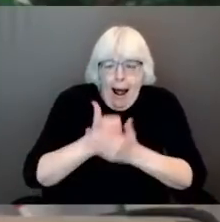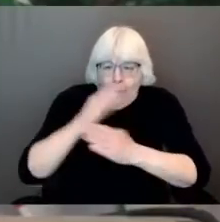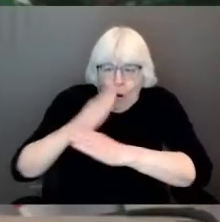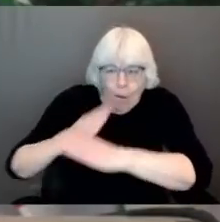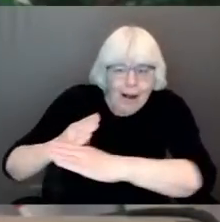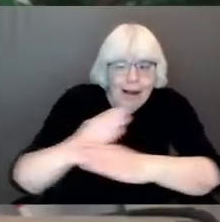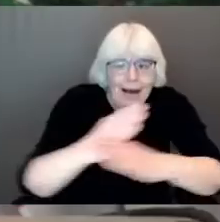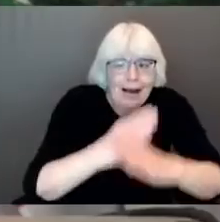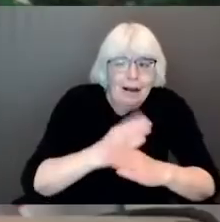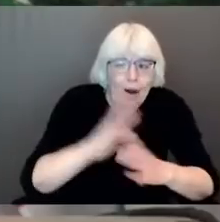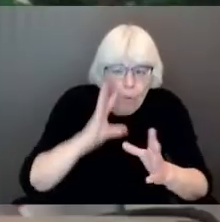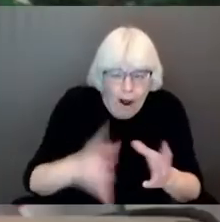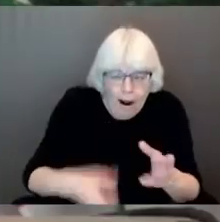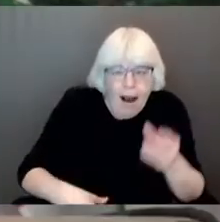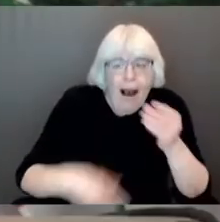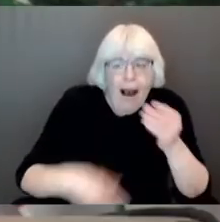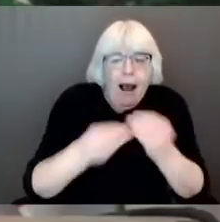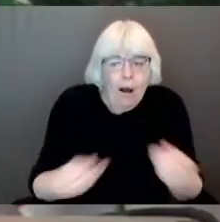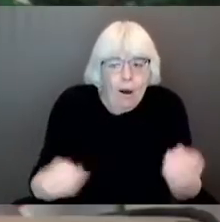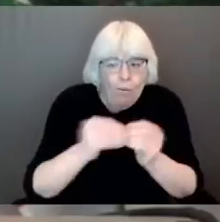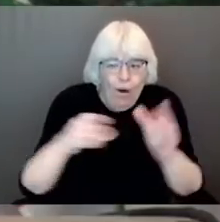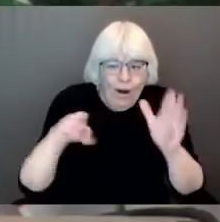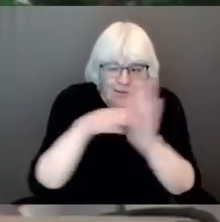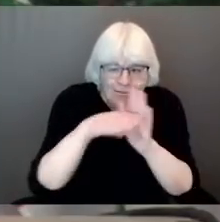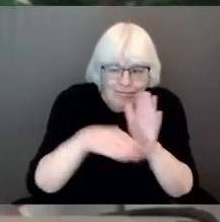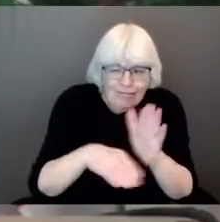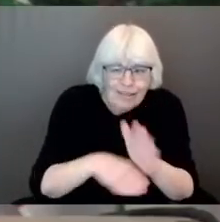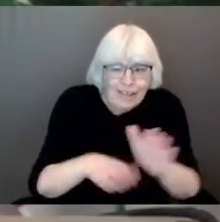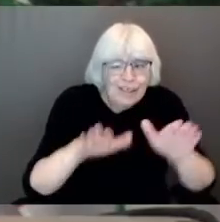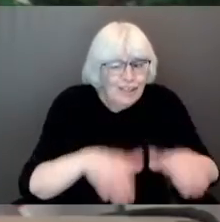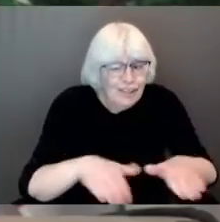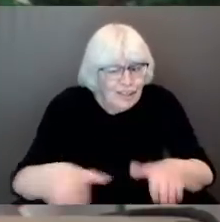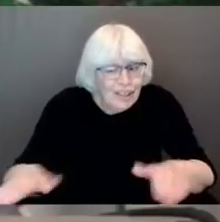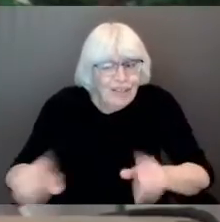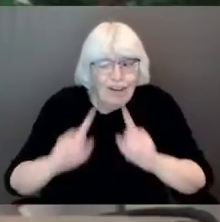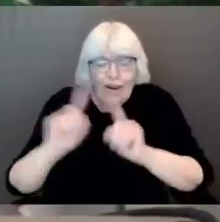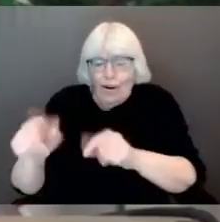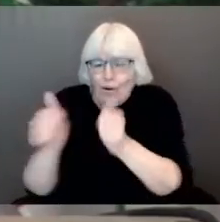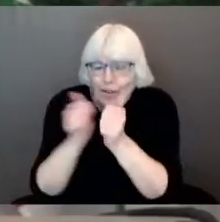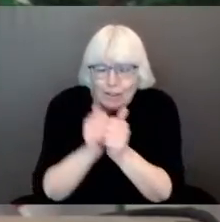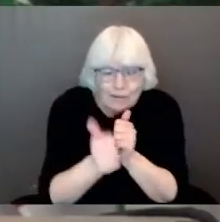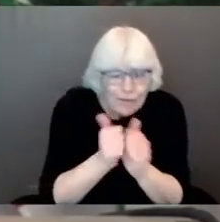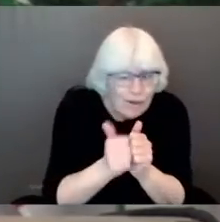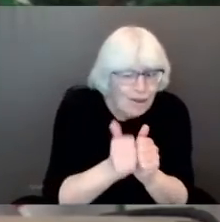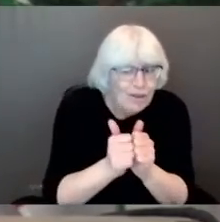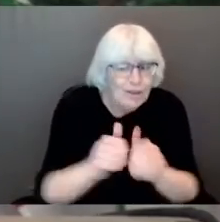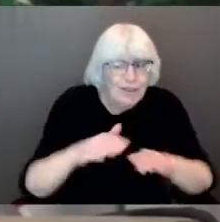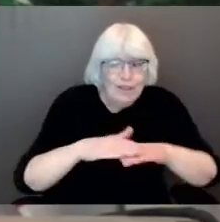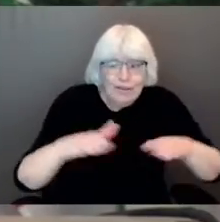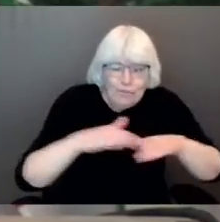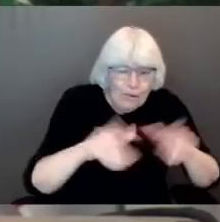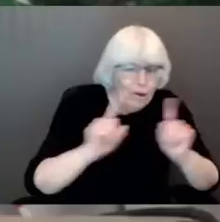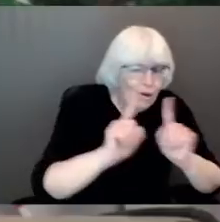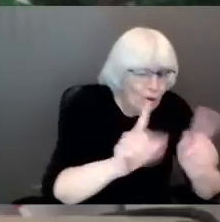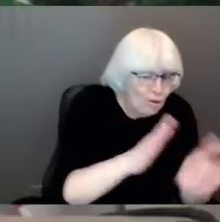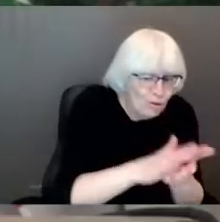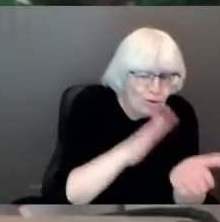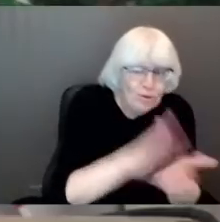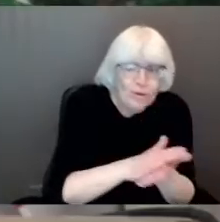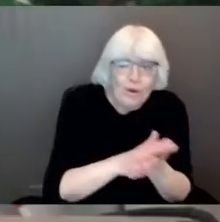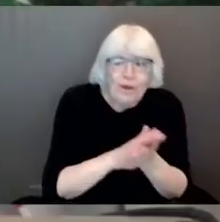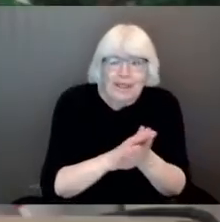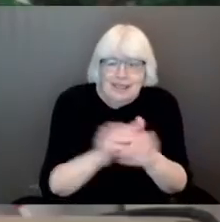and recreation, keep our students in the classroom, keep our businesses open, and keep our lives as normal as